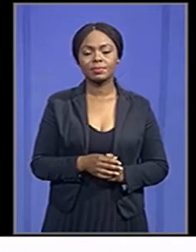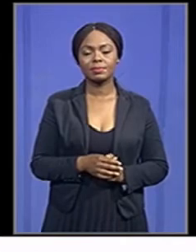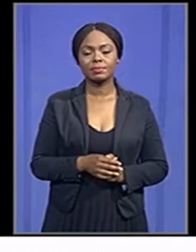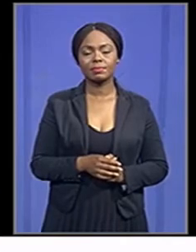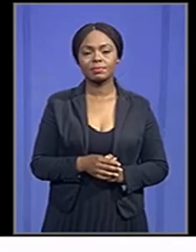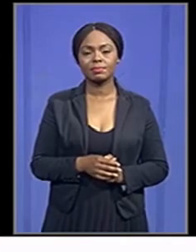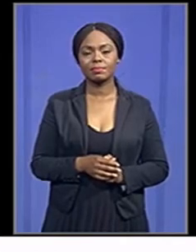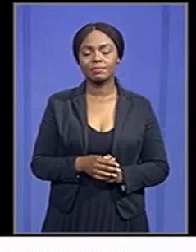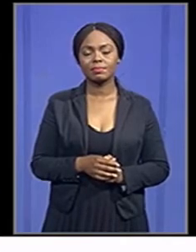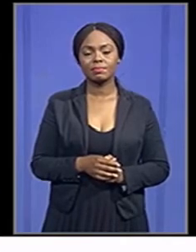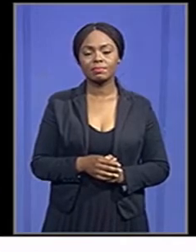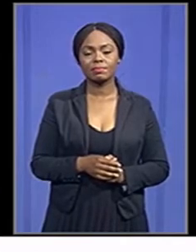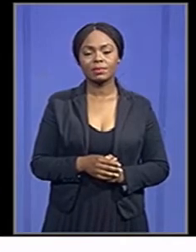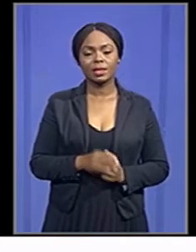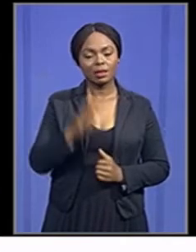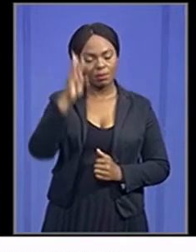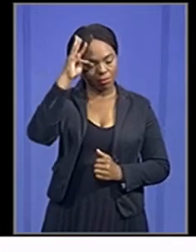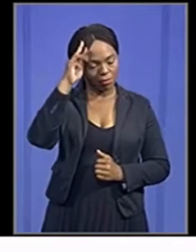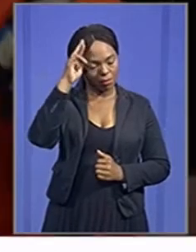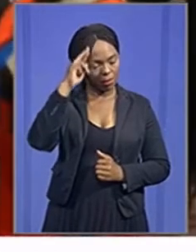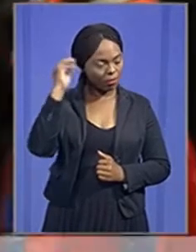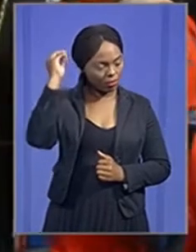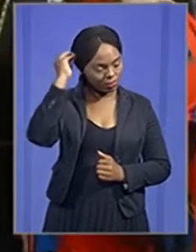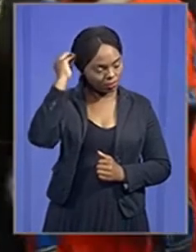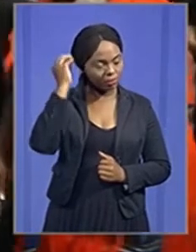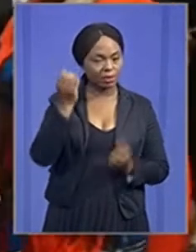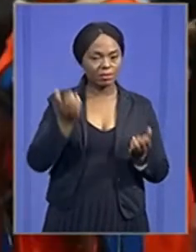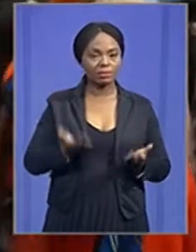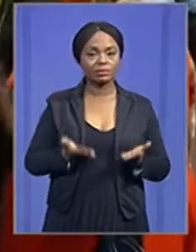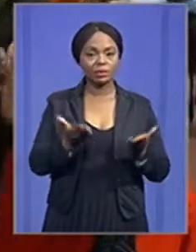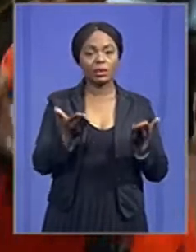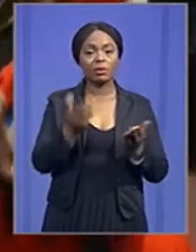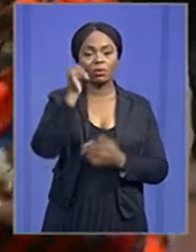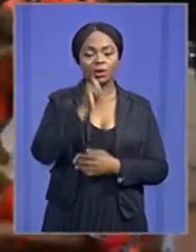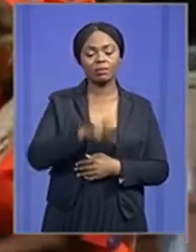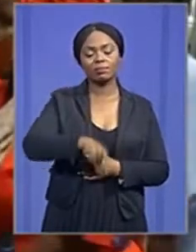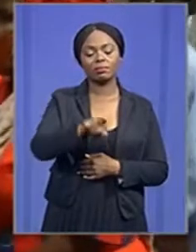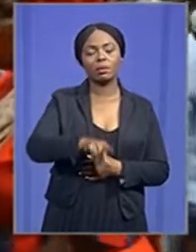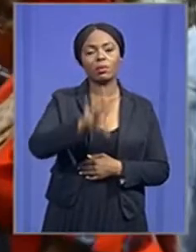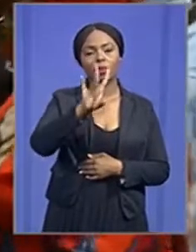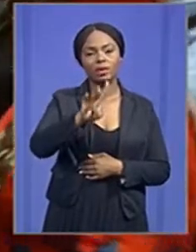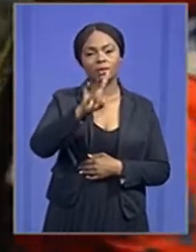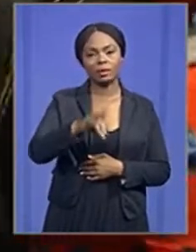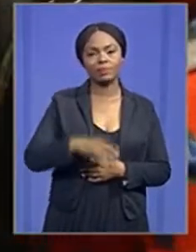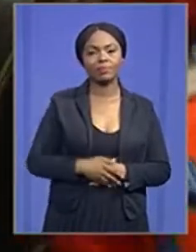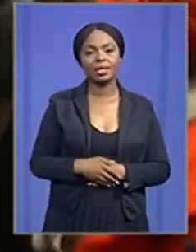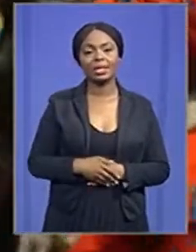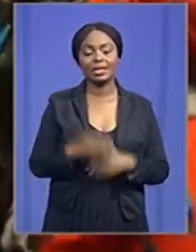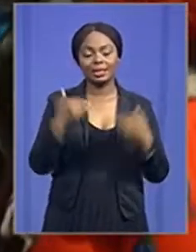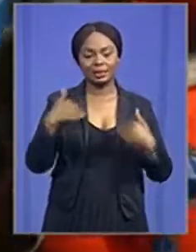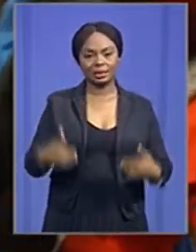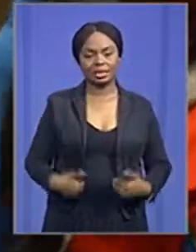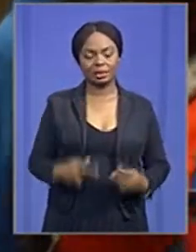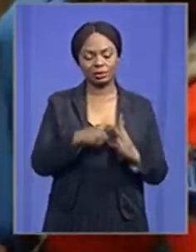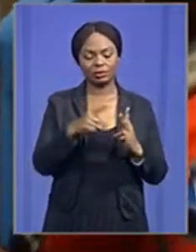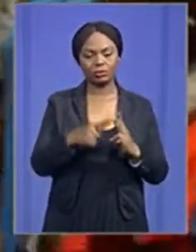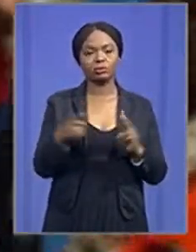Go letetše gore tirelo ya segopotšo e sware ka Laboraro. Leina le Esau Malatsi ba tla bolokwa ka Sontaga.